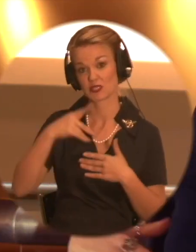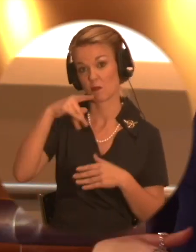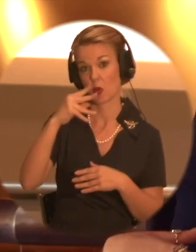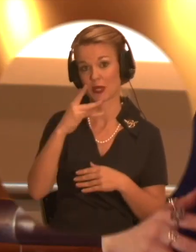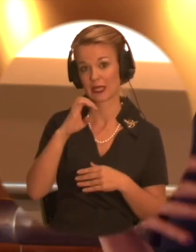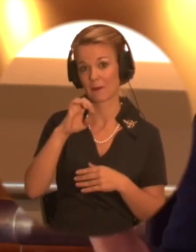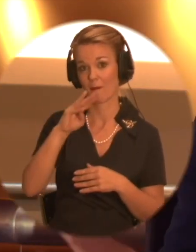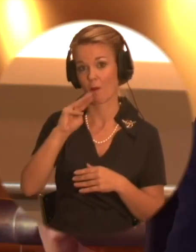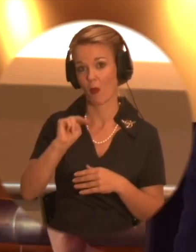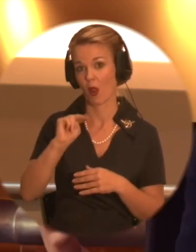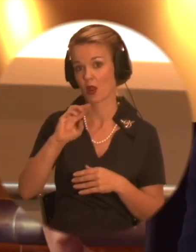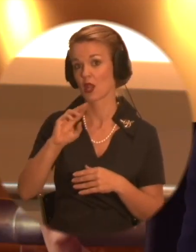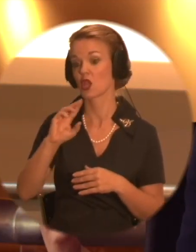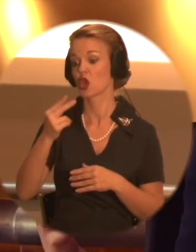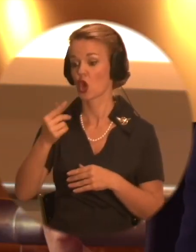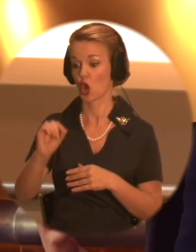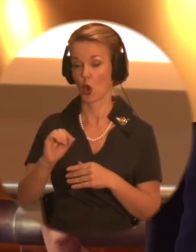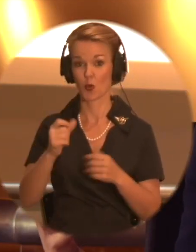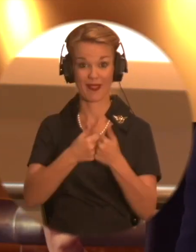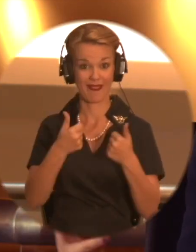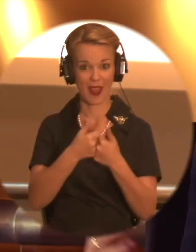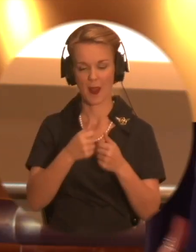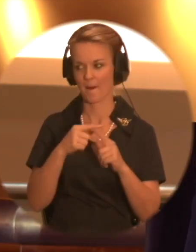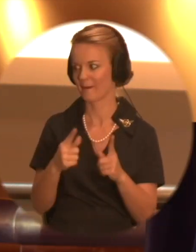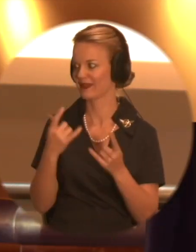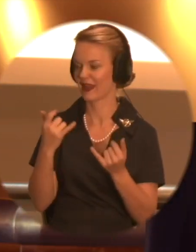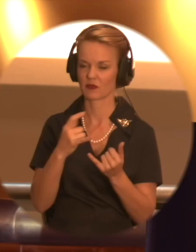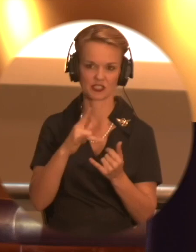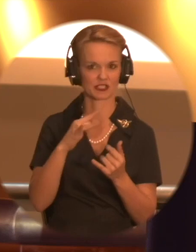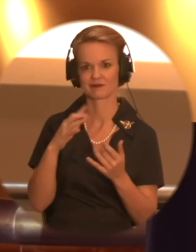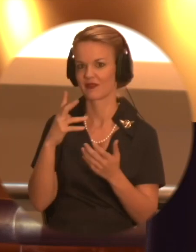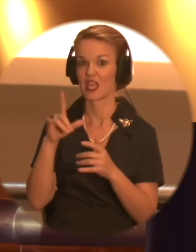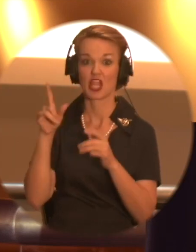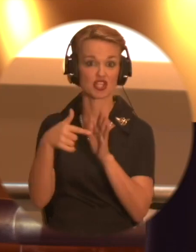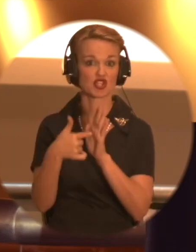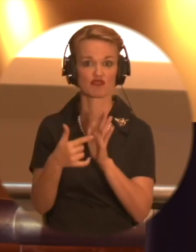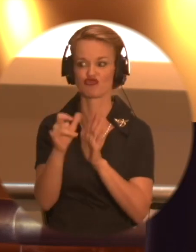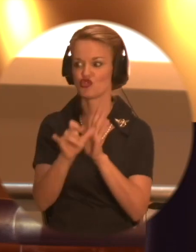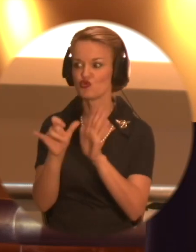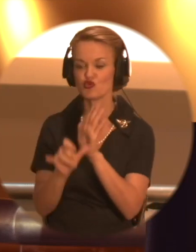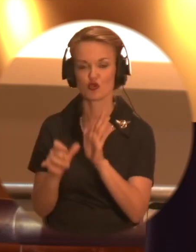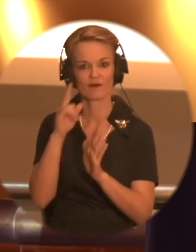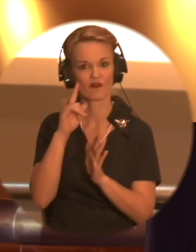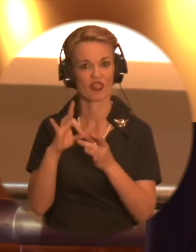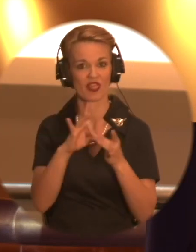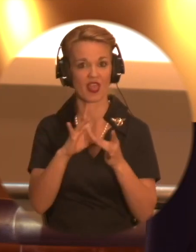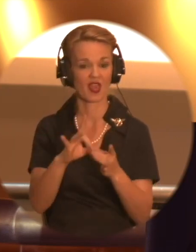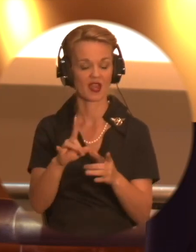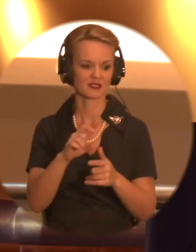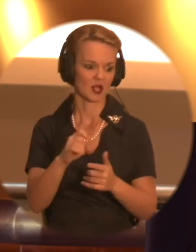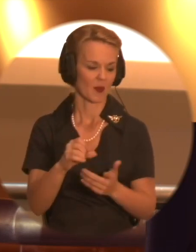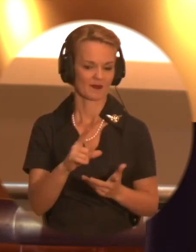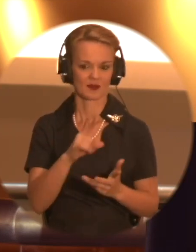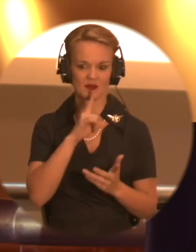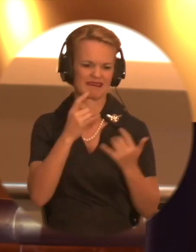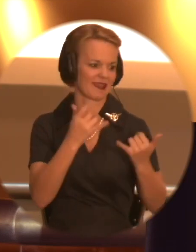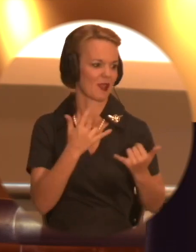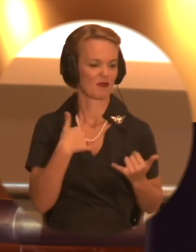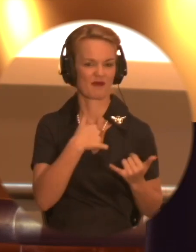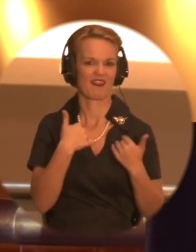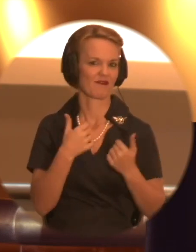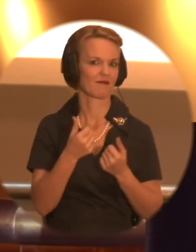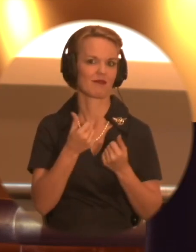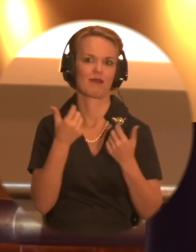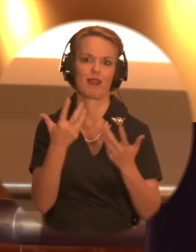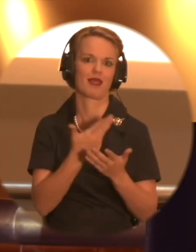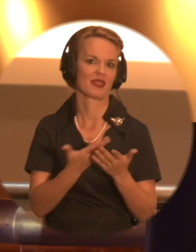We have, like, at least 100 Pokemon plush everywhere. I mean, it's nuts. But I guess what I'm, like, a major nerd about, all